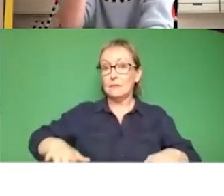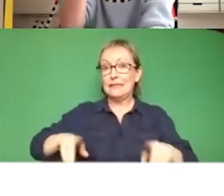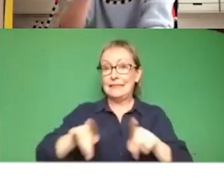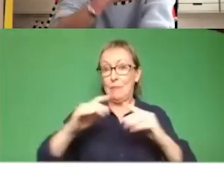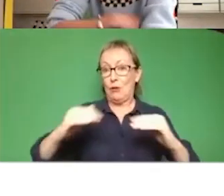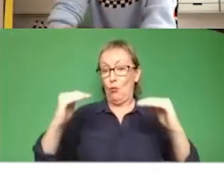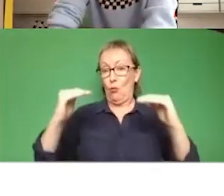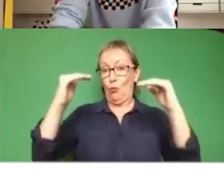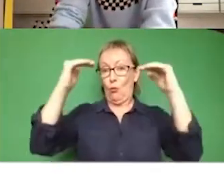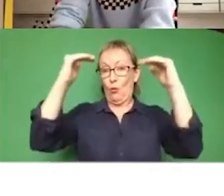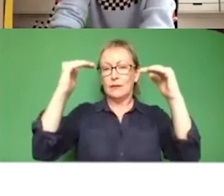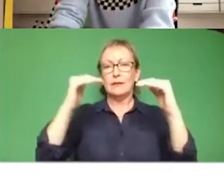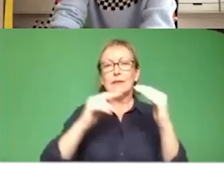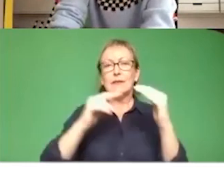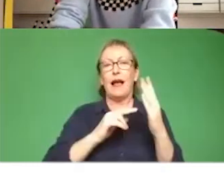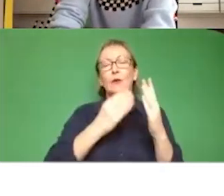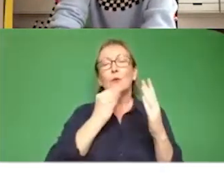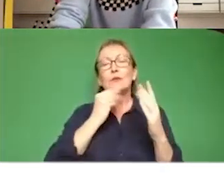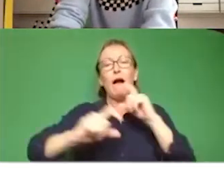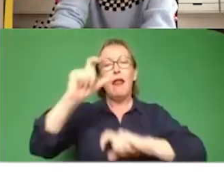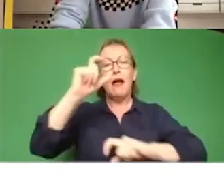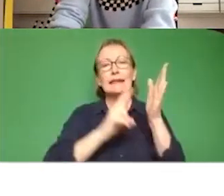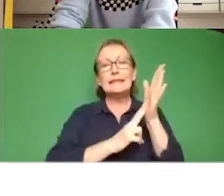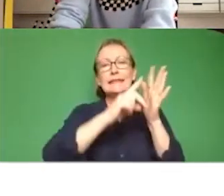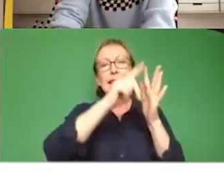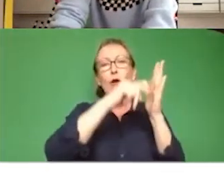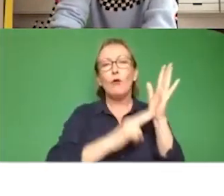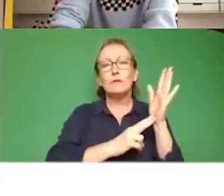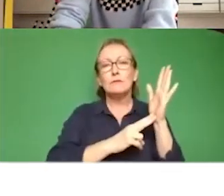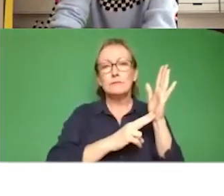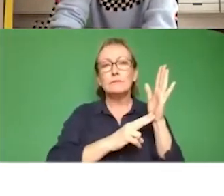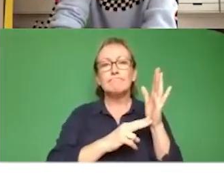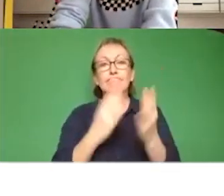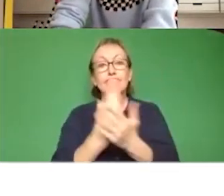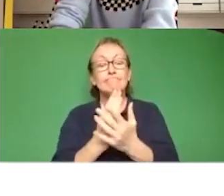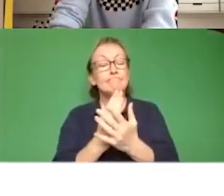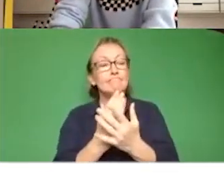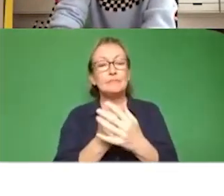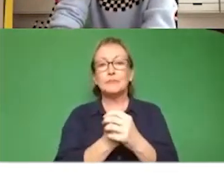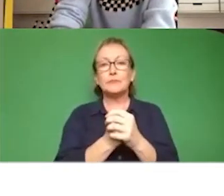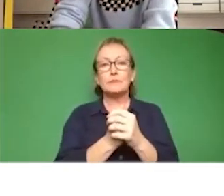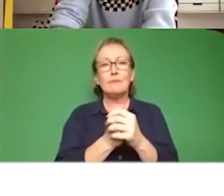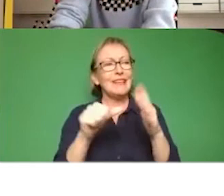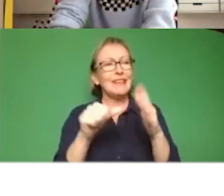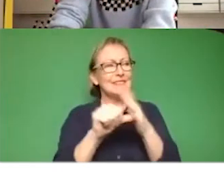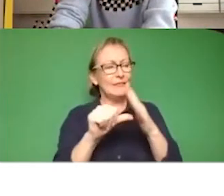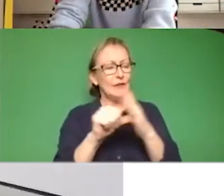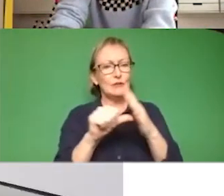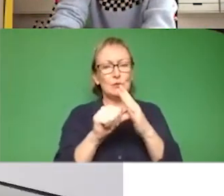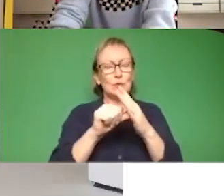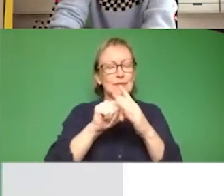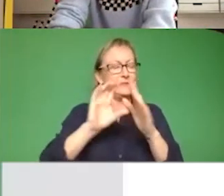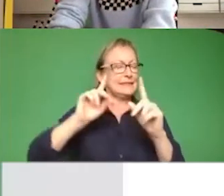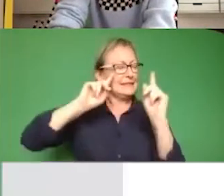the neon beam. What you'd like. Amazing. It just is. I mean, I find that hard to try and decipher, but